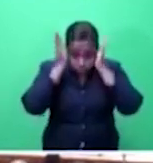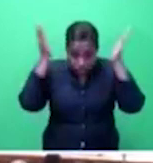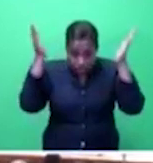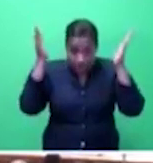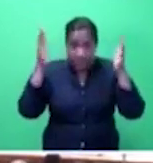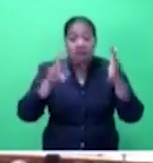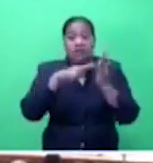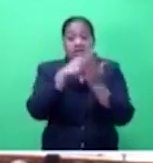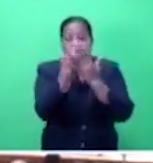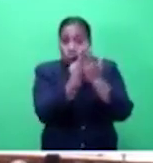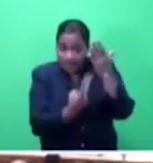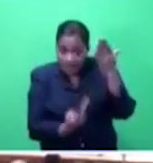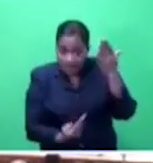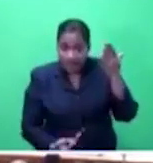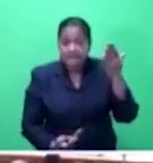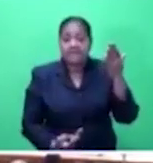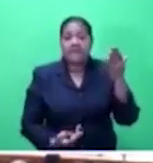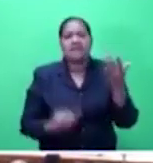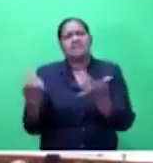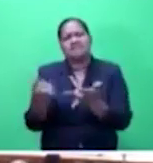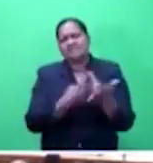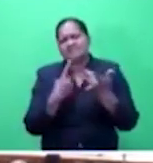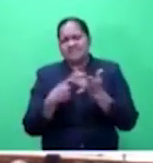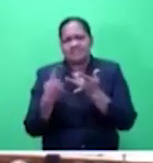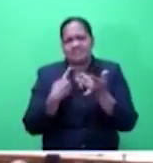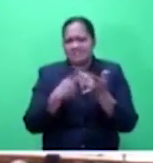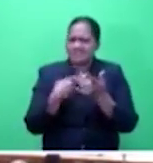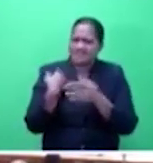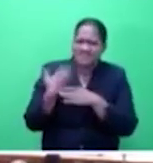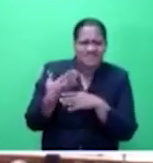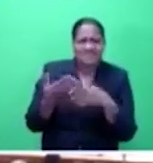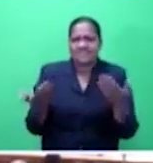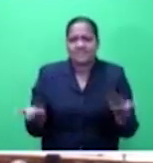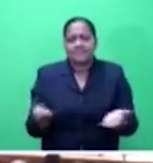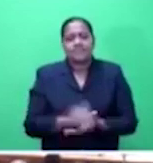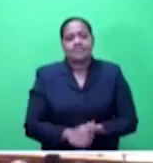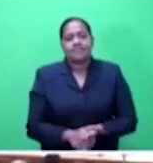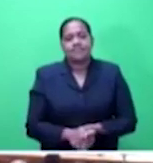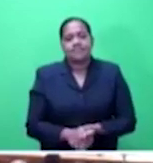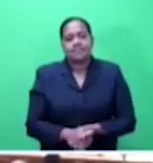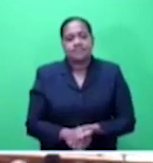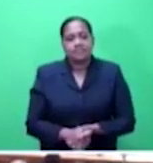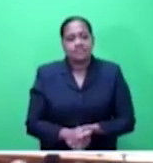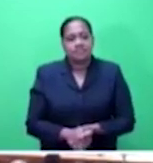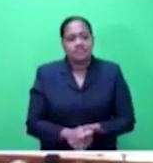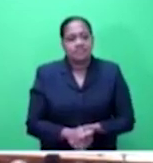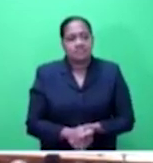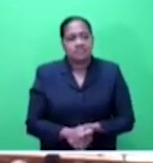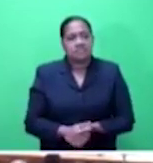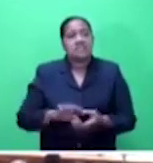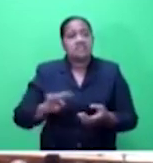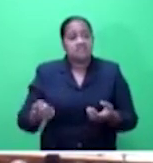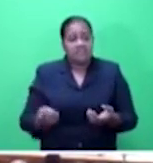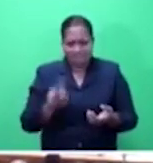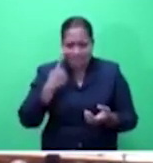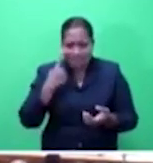all other Fijians who should be preparing for another record-breaking season of visitor arrivals. Instead, they're seeing their hours